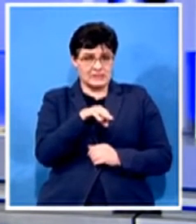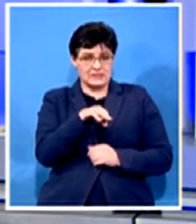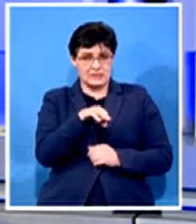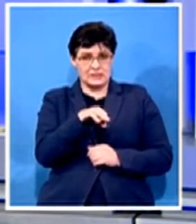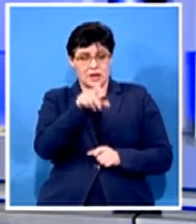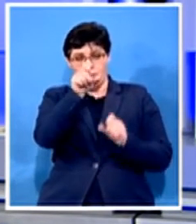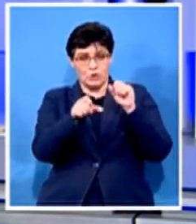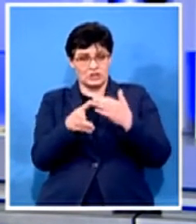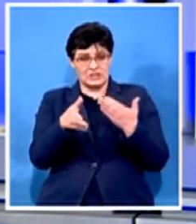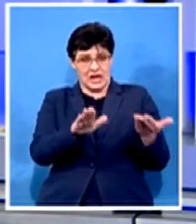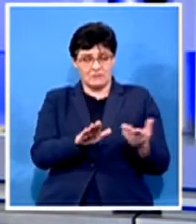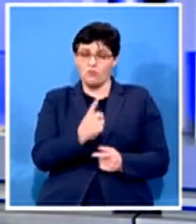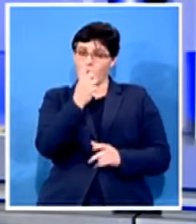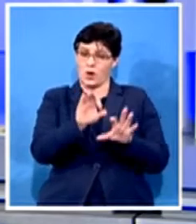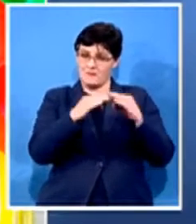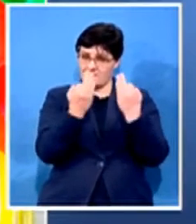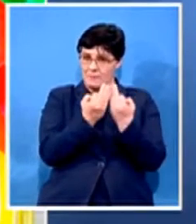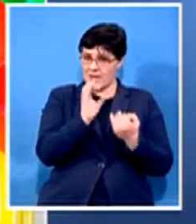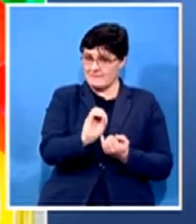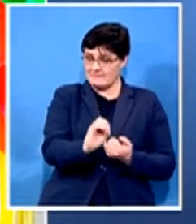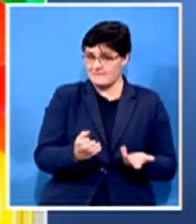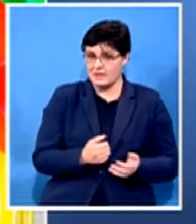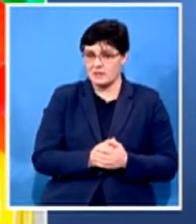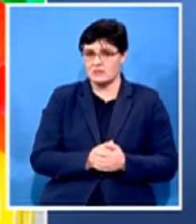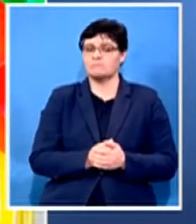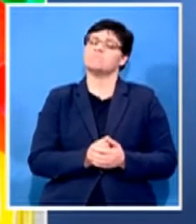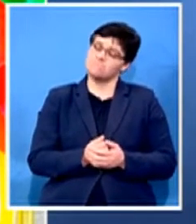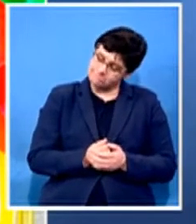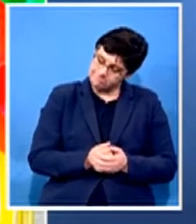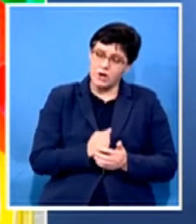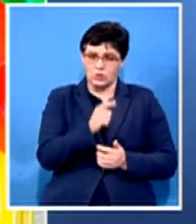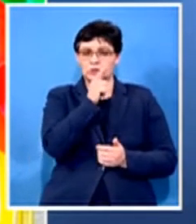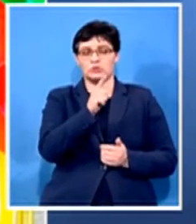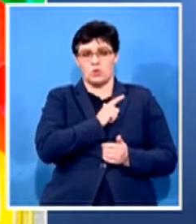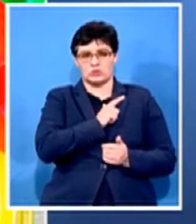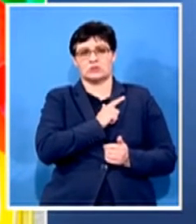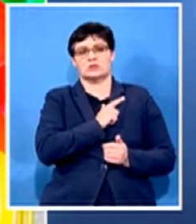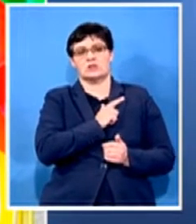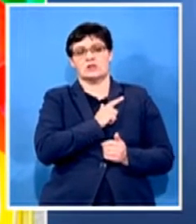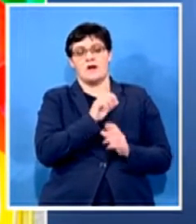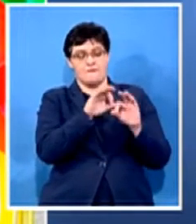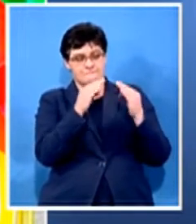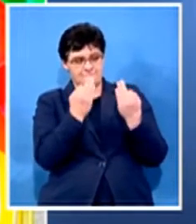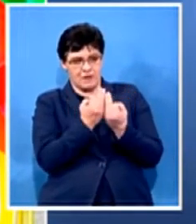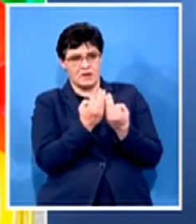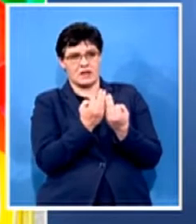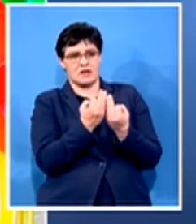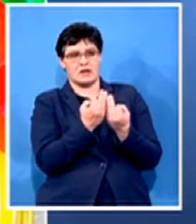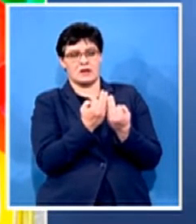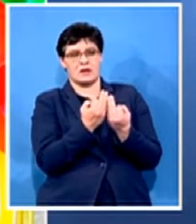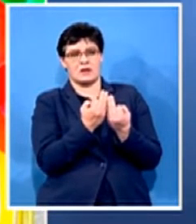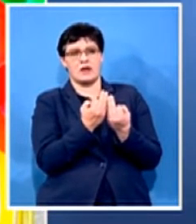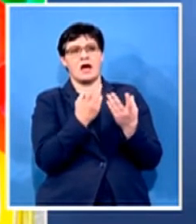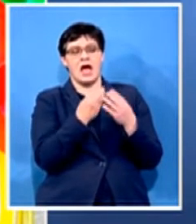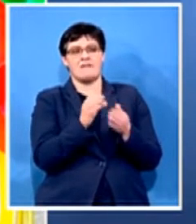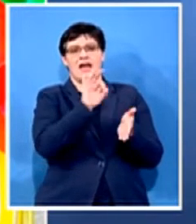family? Indeed, we're told that this family had a cleansing ceremony of some sort, and